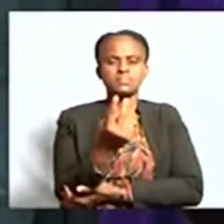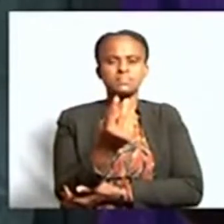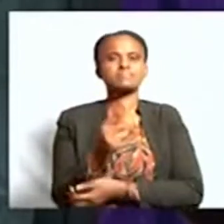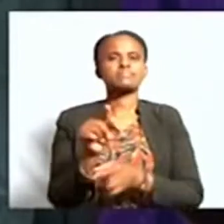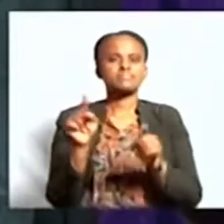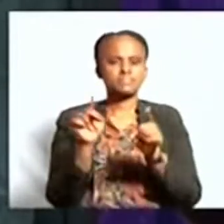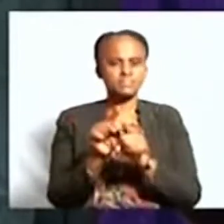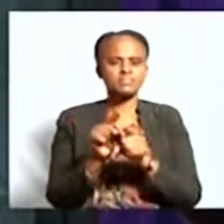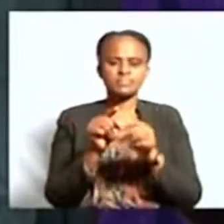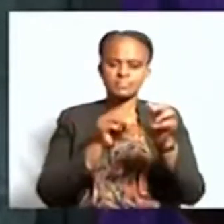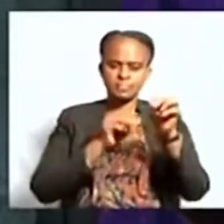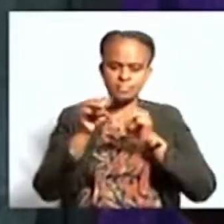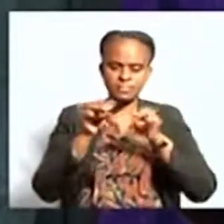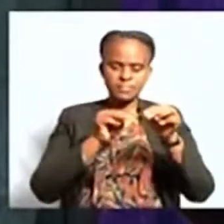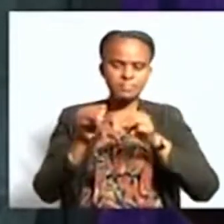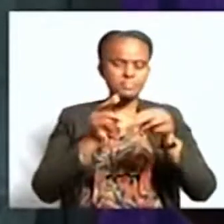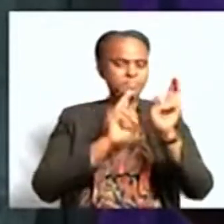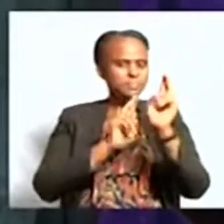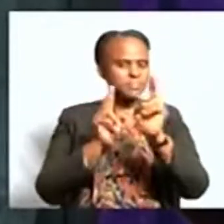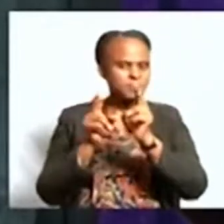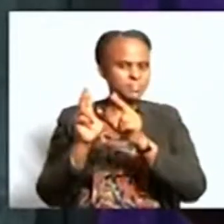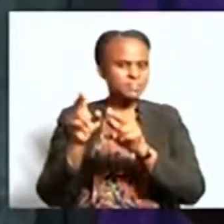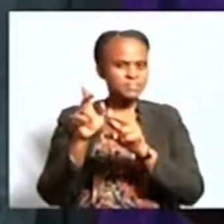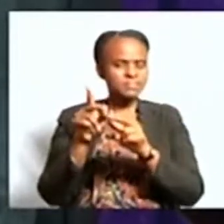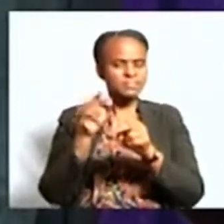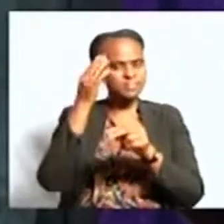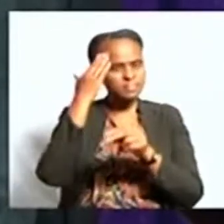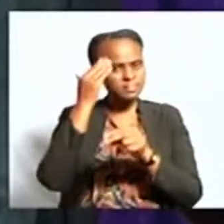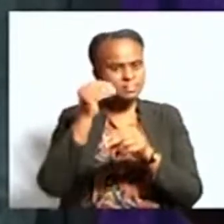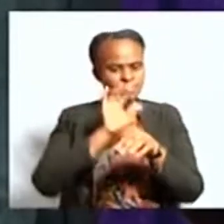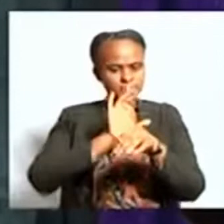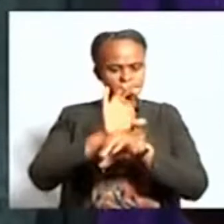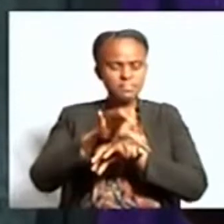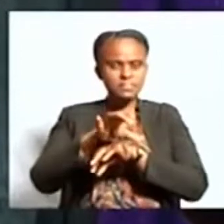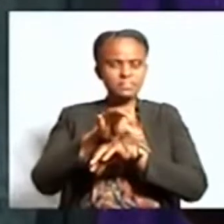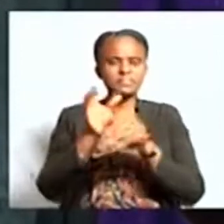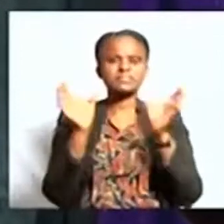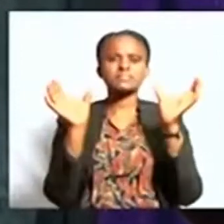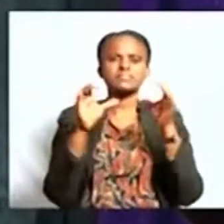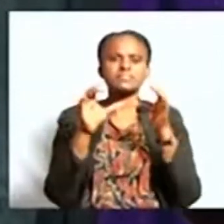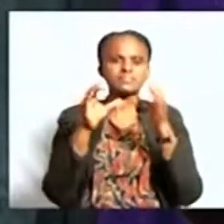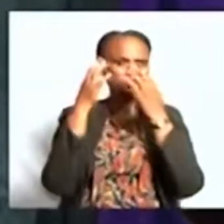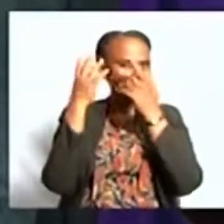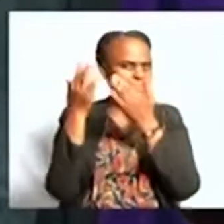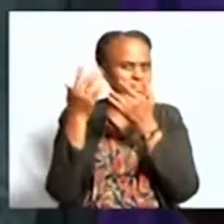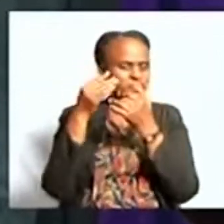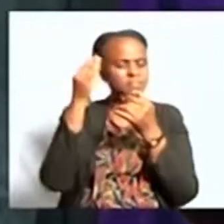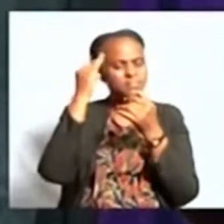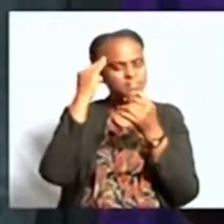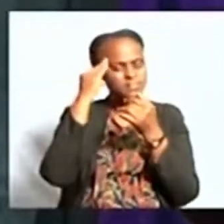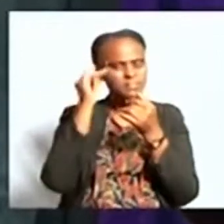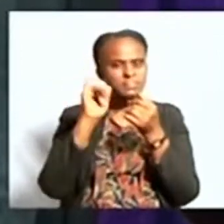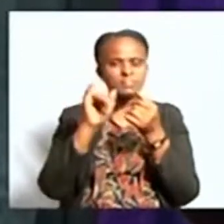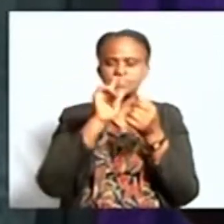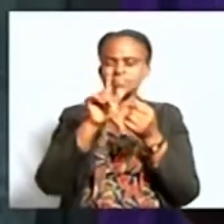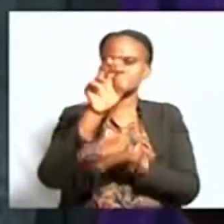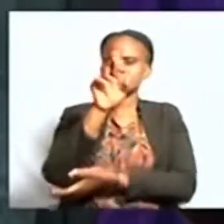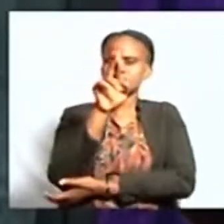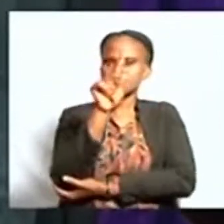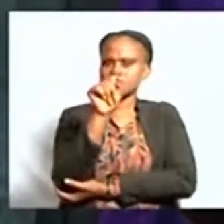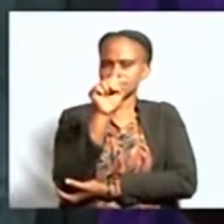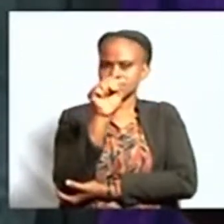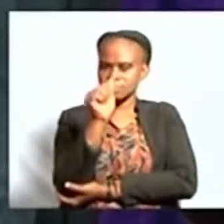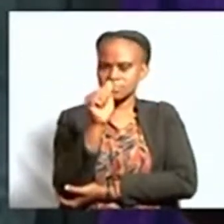And management response, the cause. The committee may wish to note that the RTSA